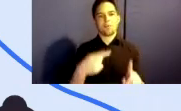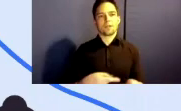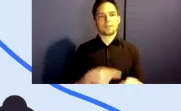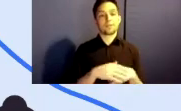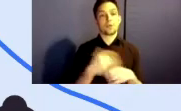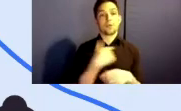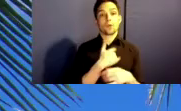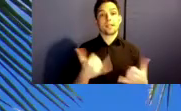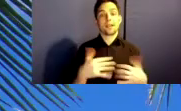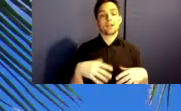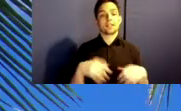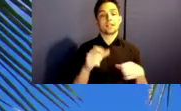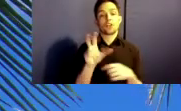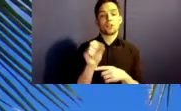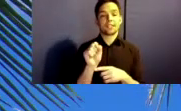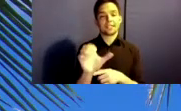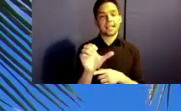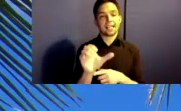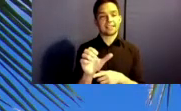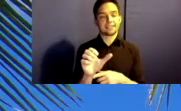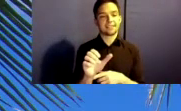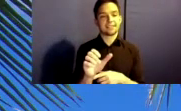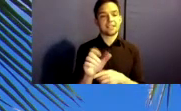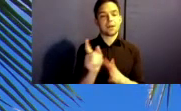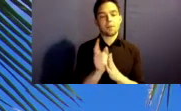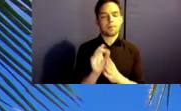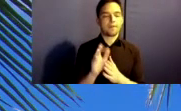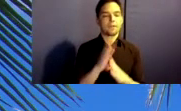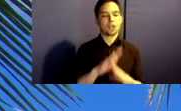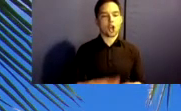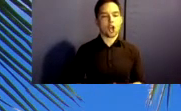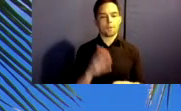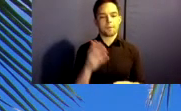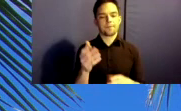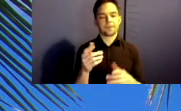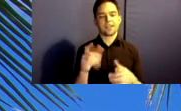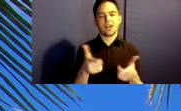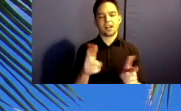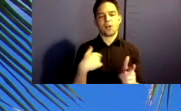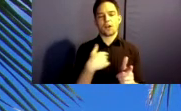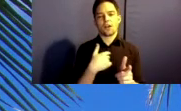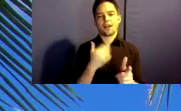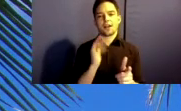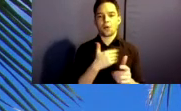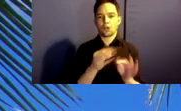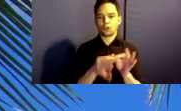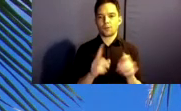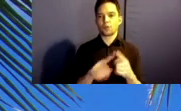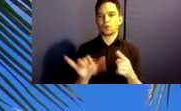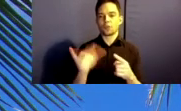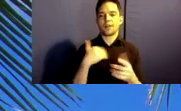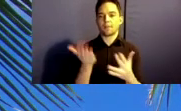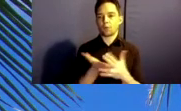will take a 30-second moment of calm, which will allow our interpreters to also have a